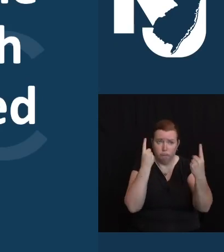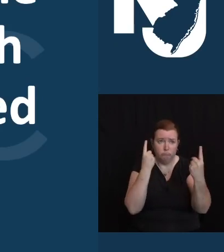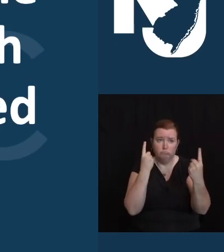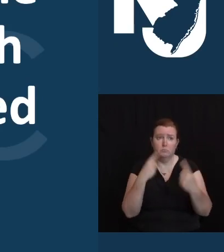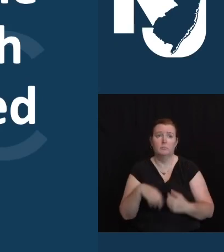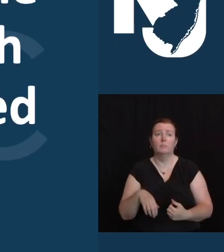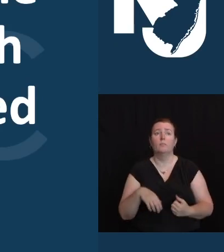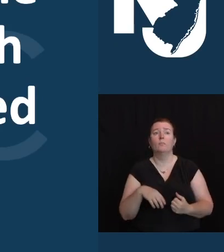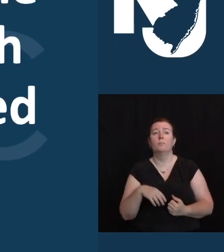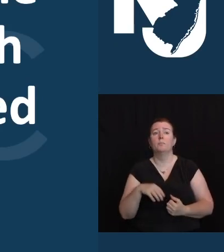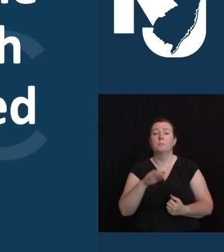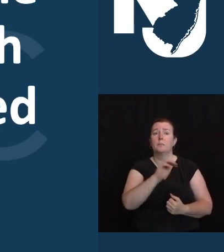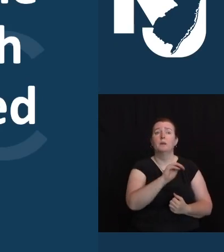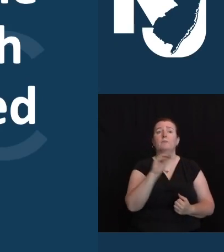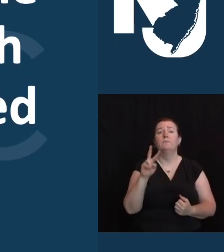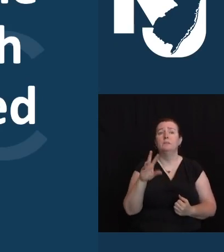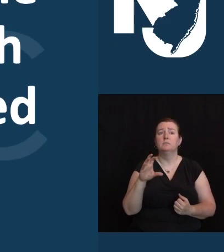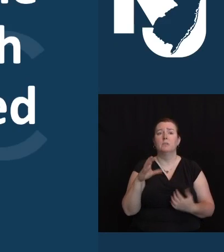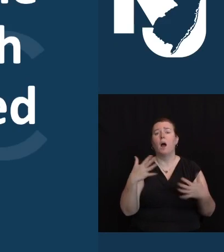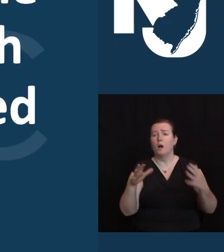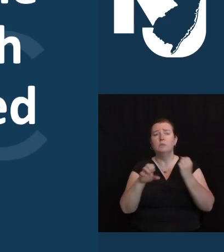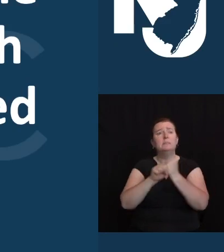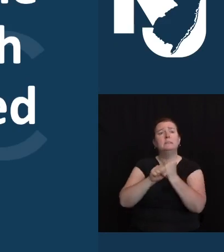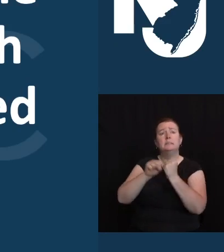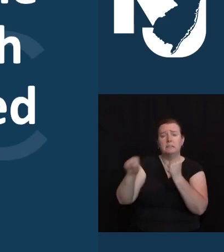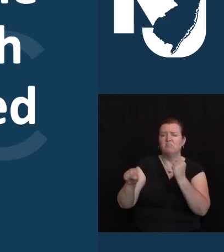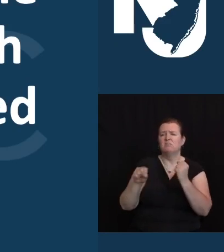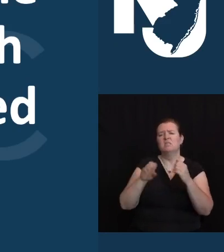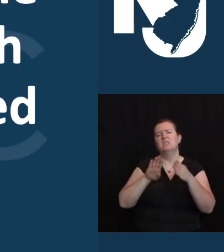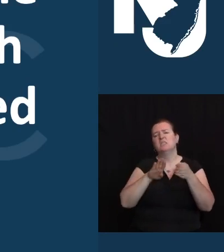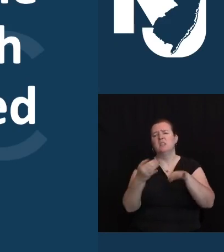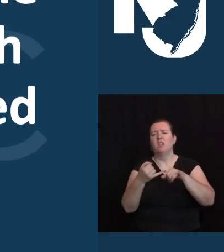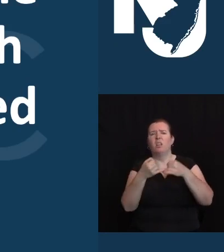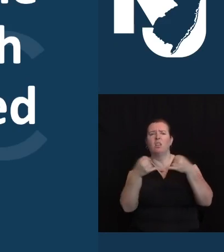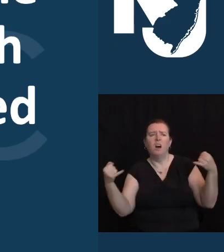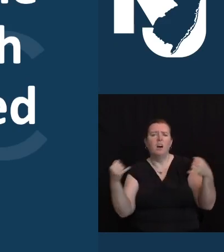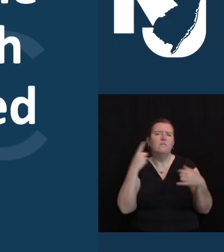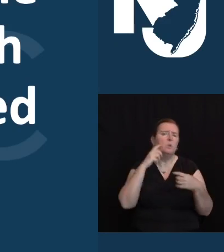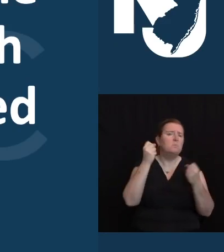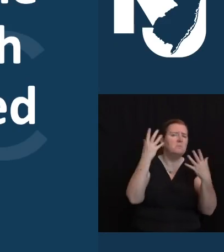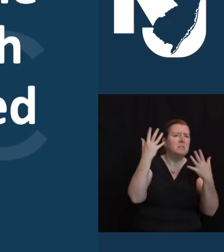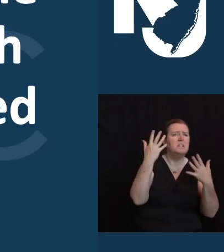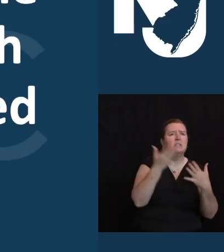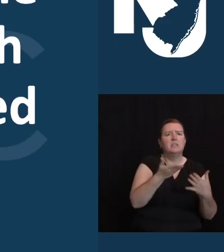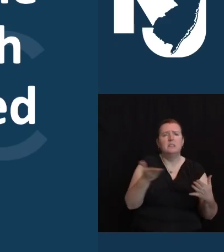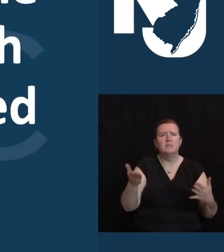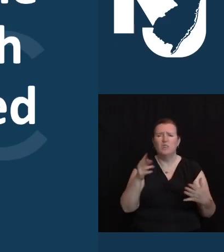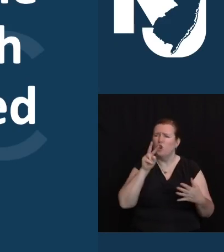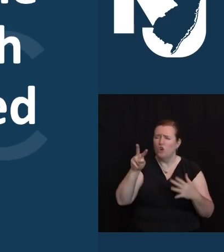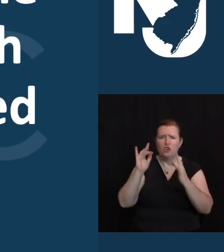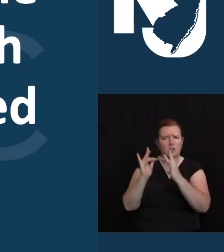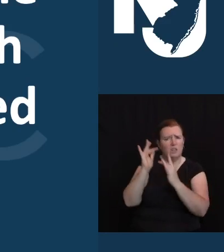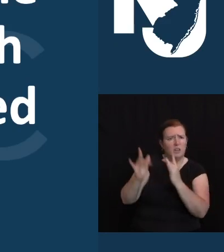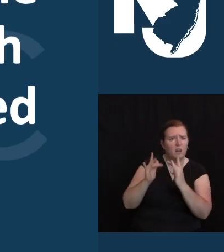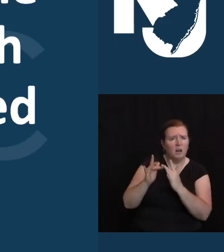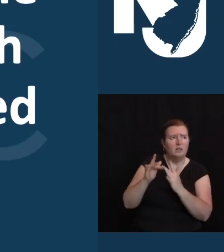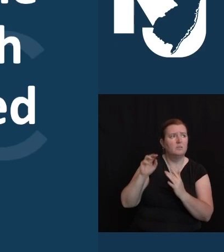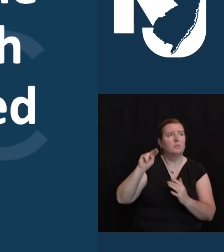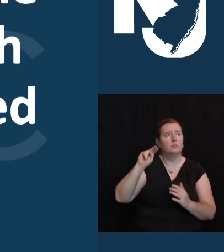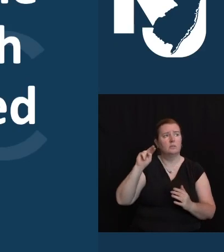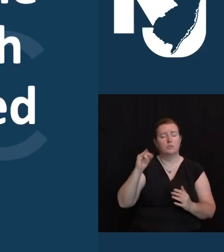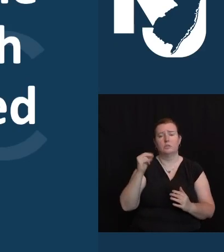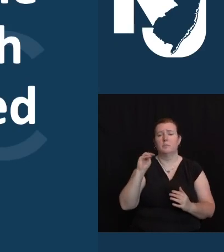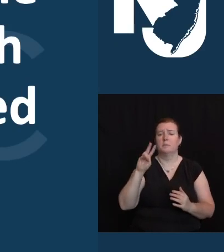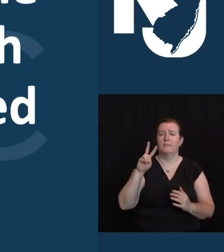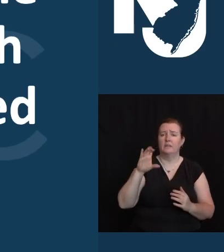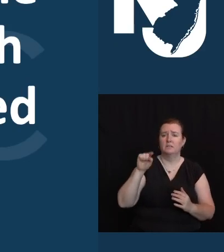automatically extended the deadlines for numerous documents. So again, go to njmvc.gov to see how that affects you. If you don't